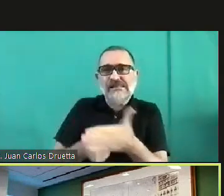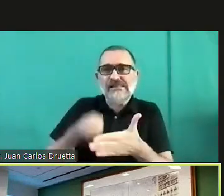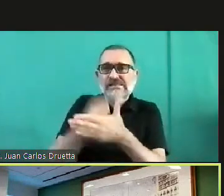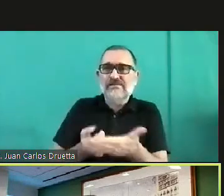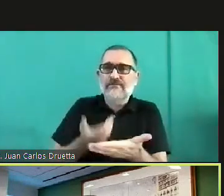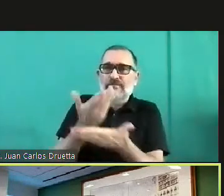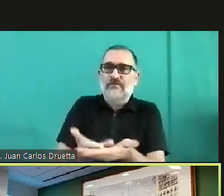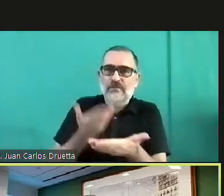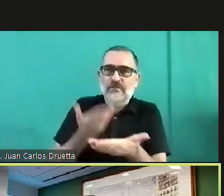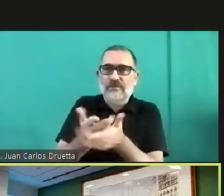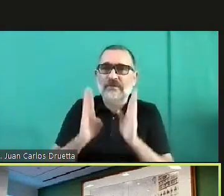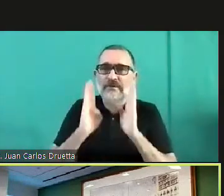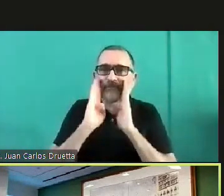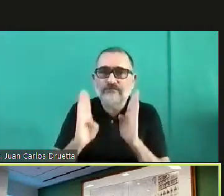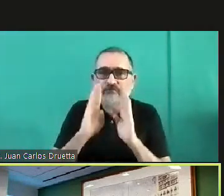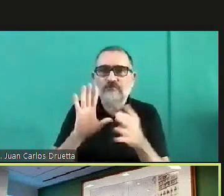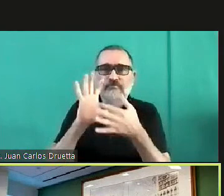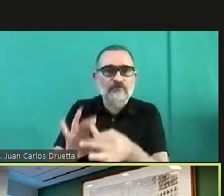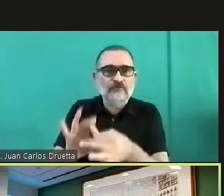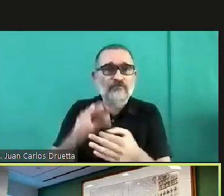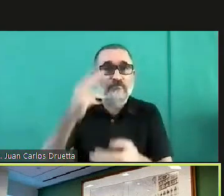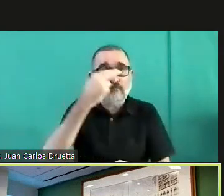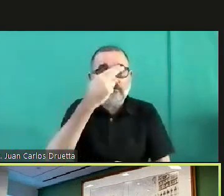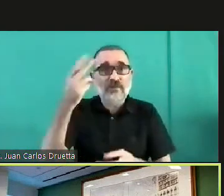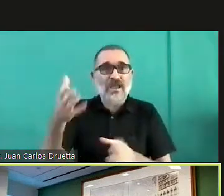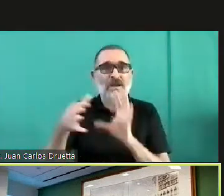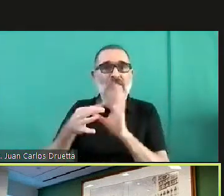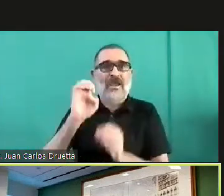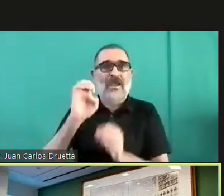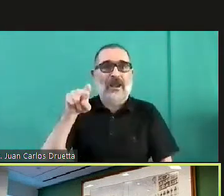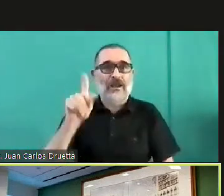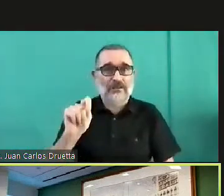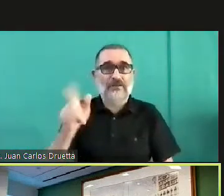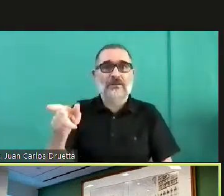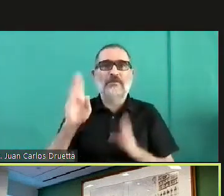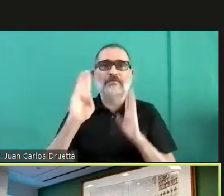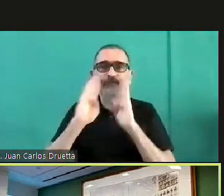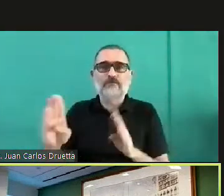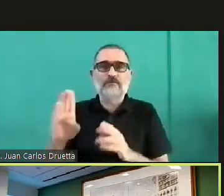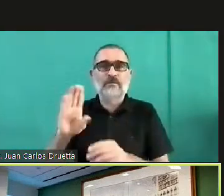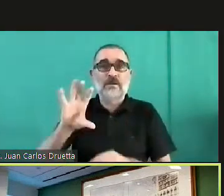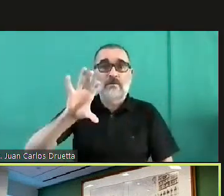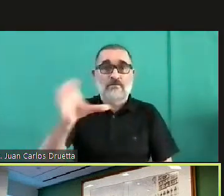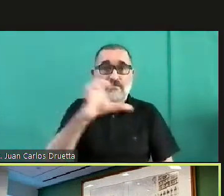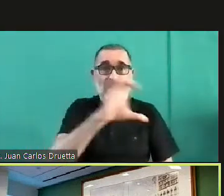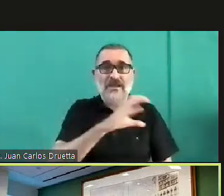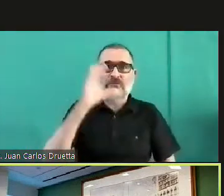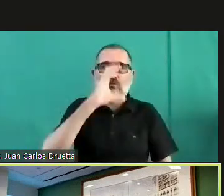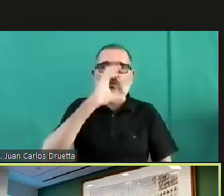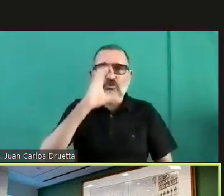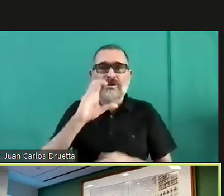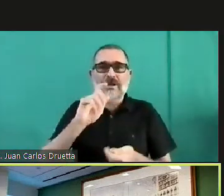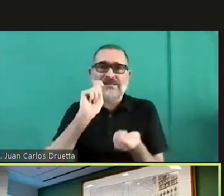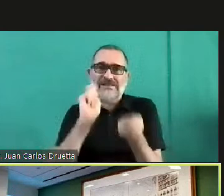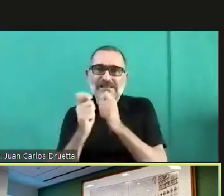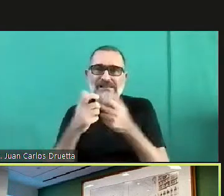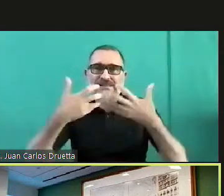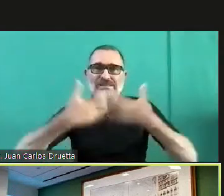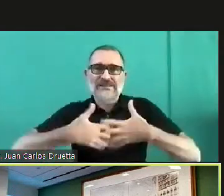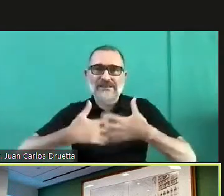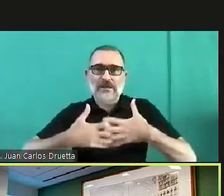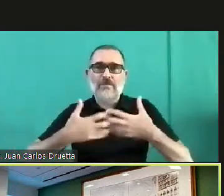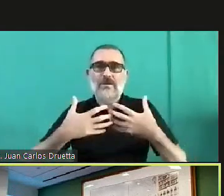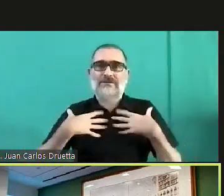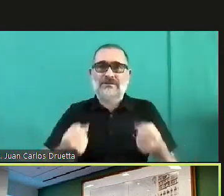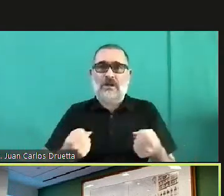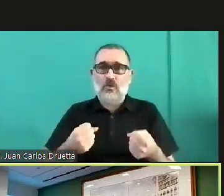of all of our programs, so it's cross-cutting. Our biggest efforts focus on reducing tobacco use through prevention